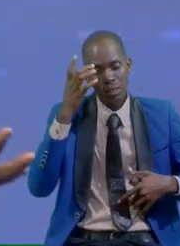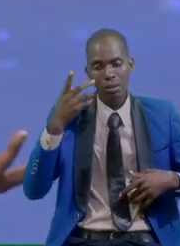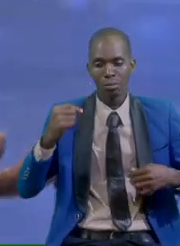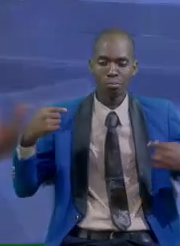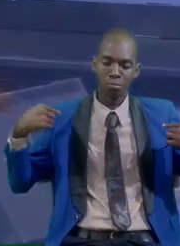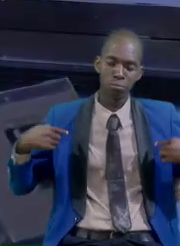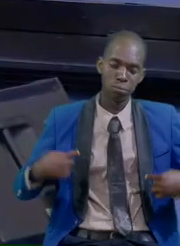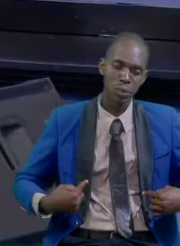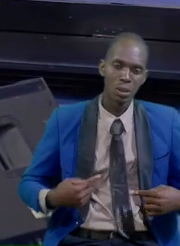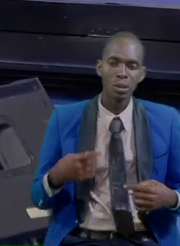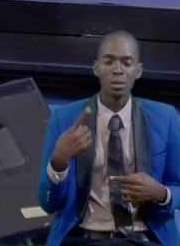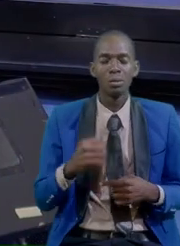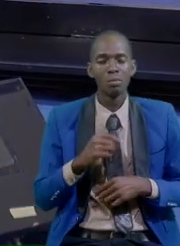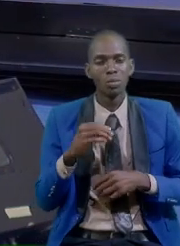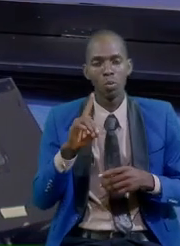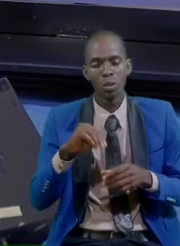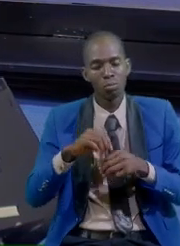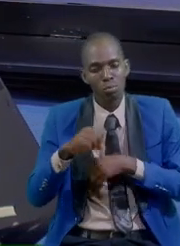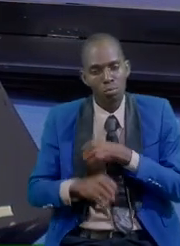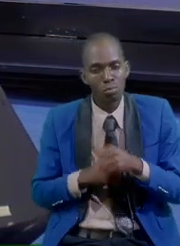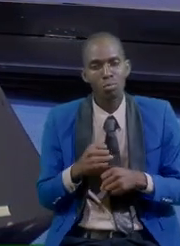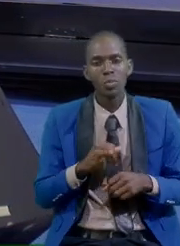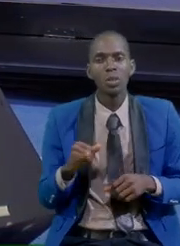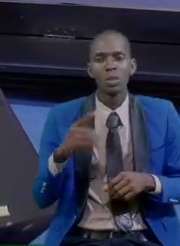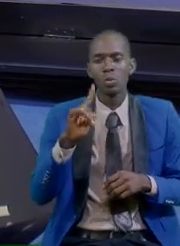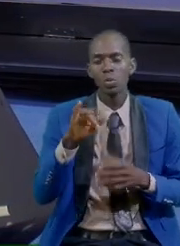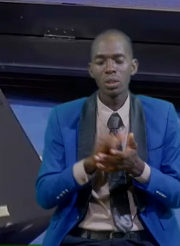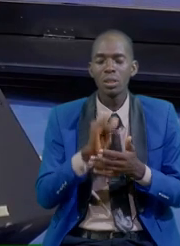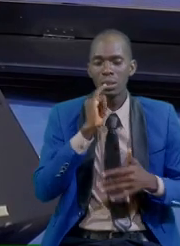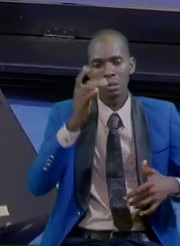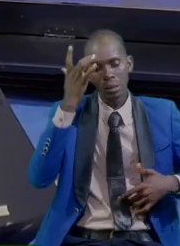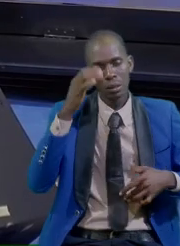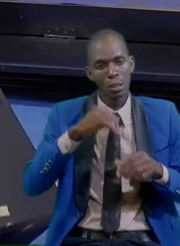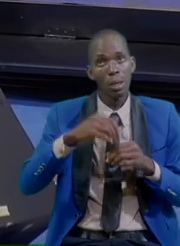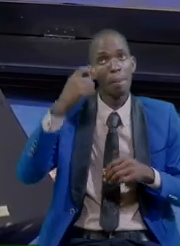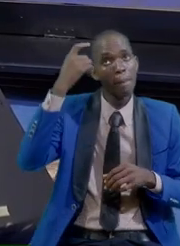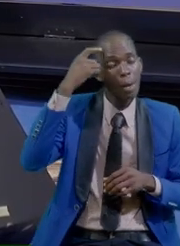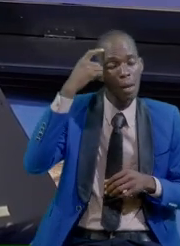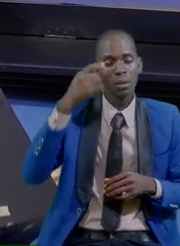the traumatized, the one that is sick in mind, sick in the brain, sick in the soul, sick in the